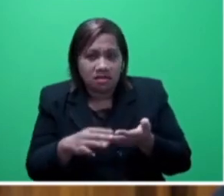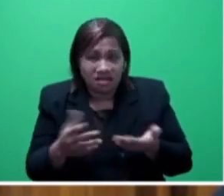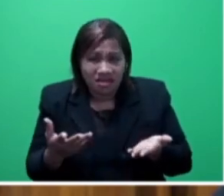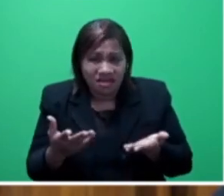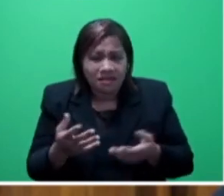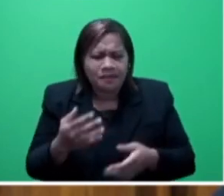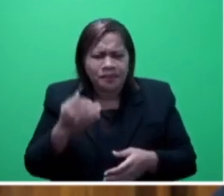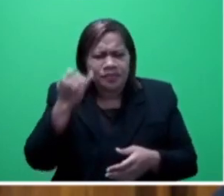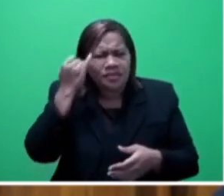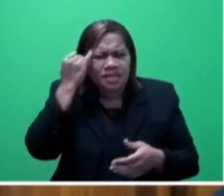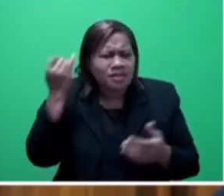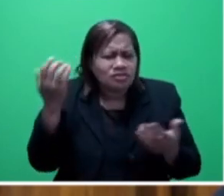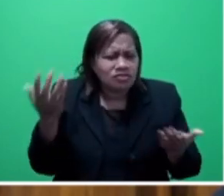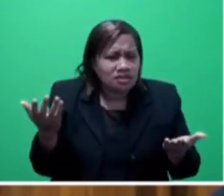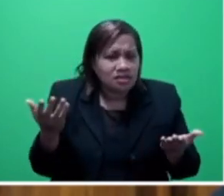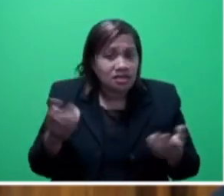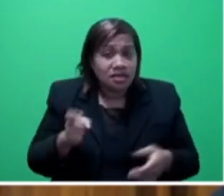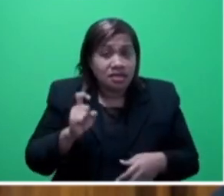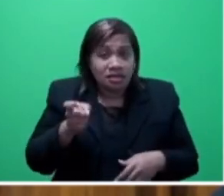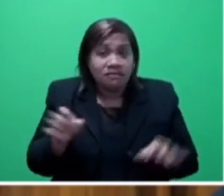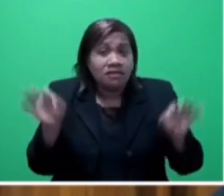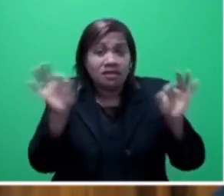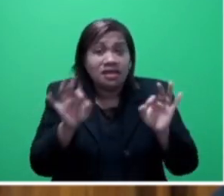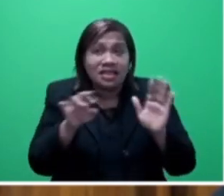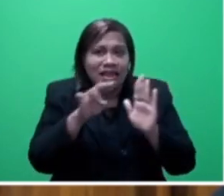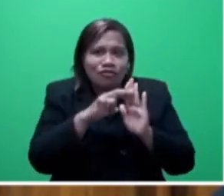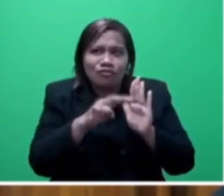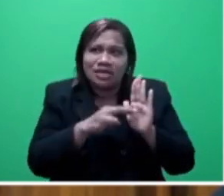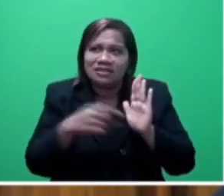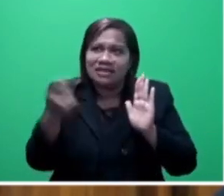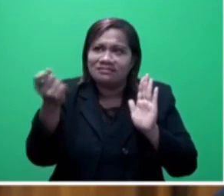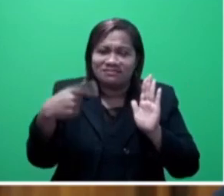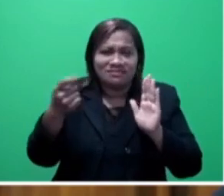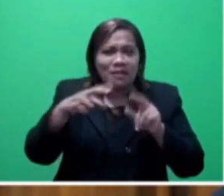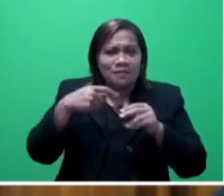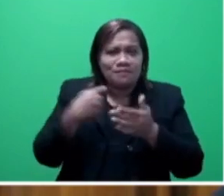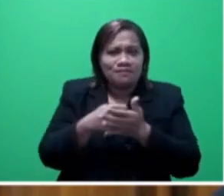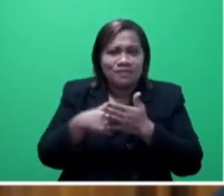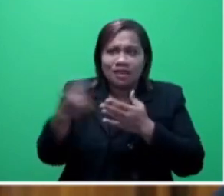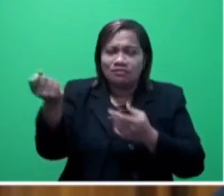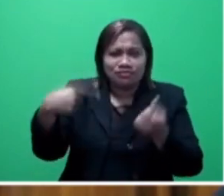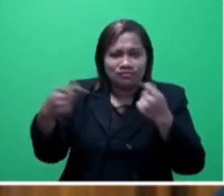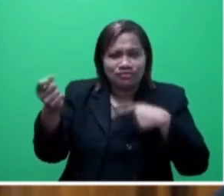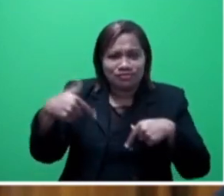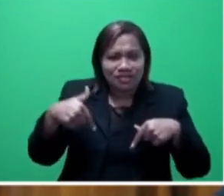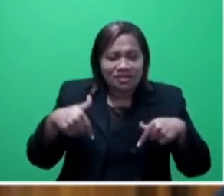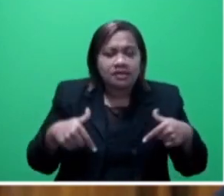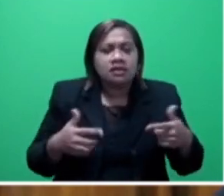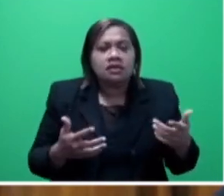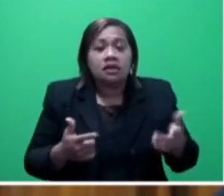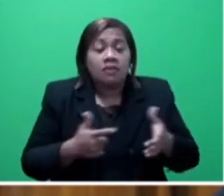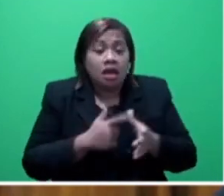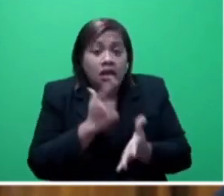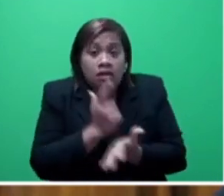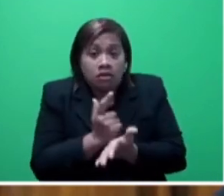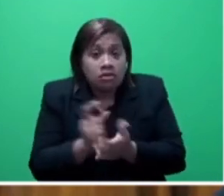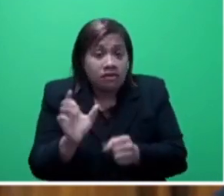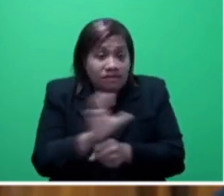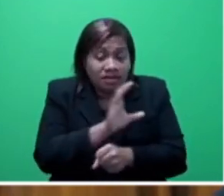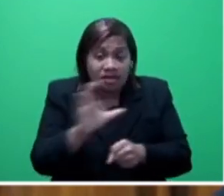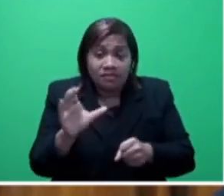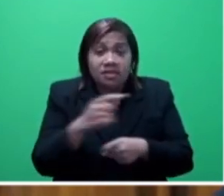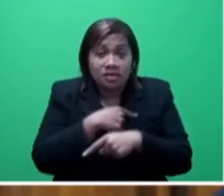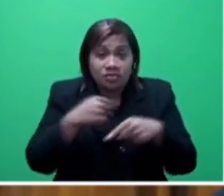Imagine if we didn't have those remittances. I mean, a lot of the recovery that we might see or we expect